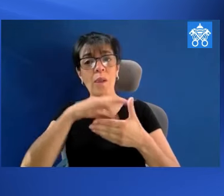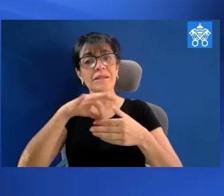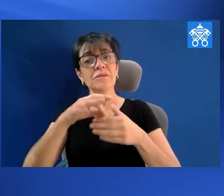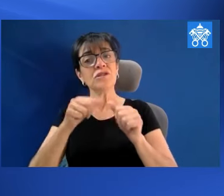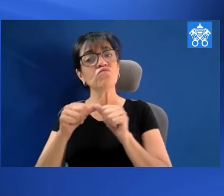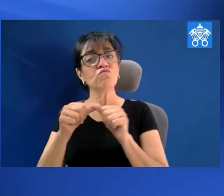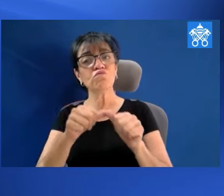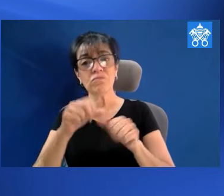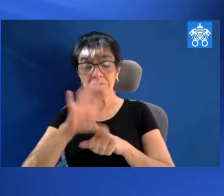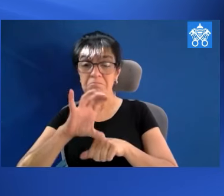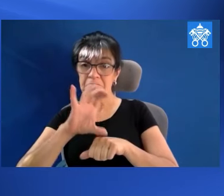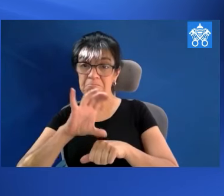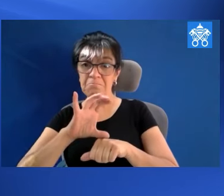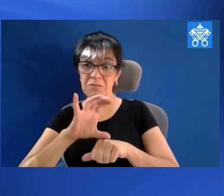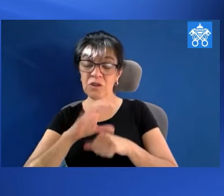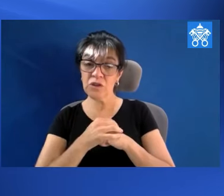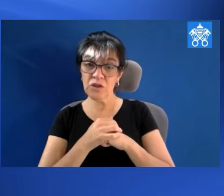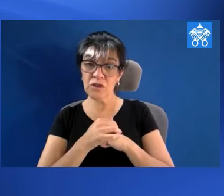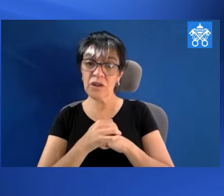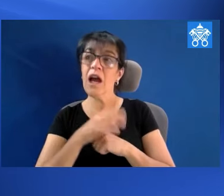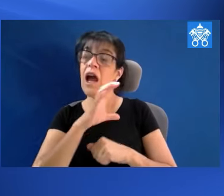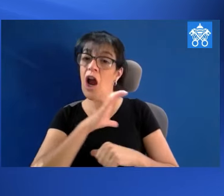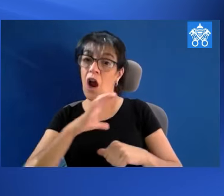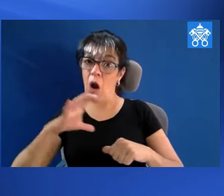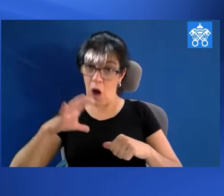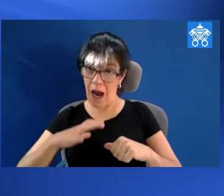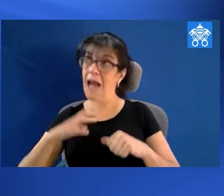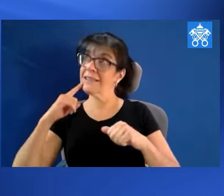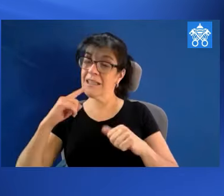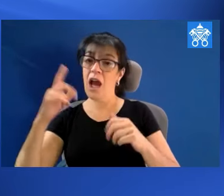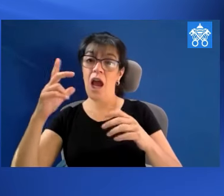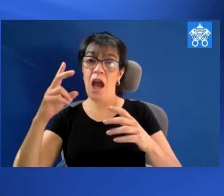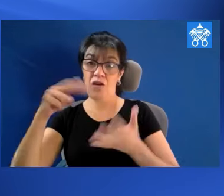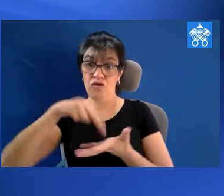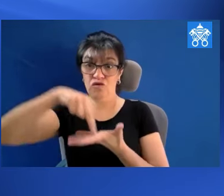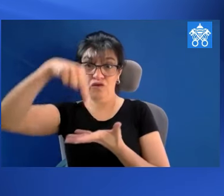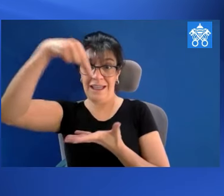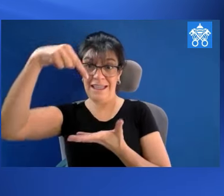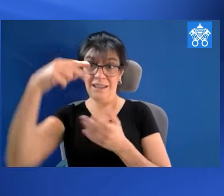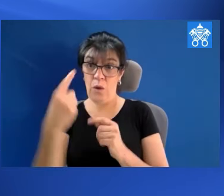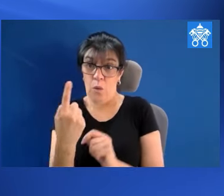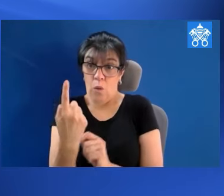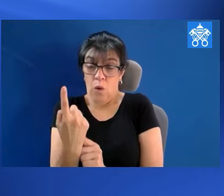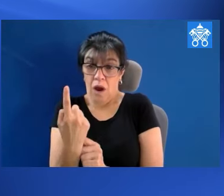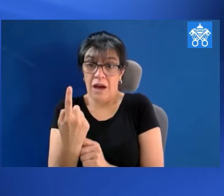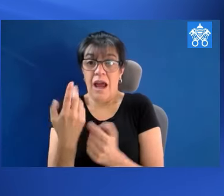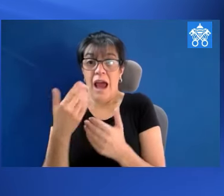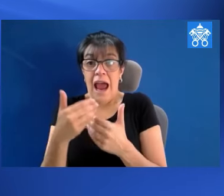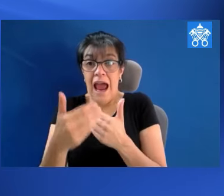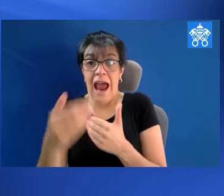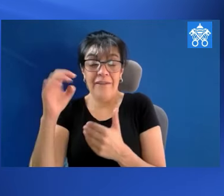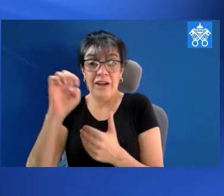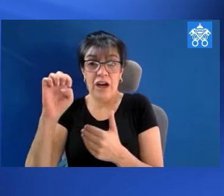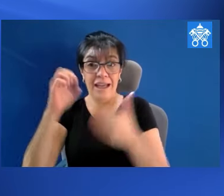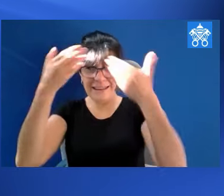Church the action of Christ, the Risen One, who after Easter opened